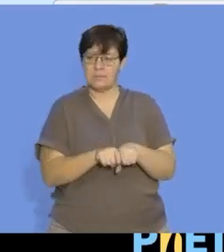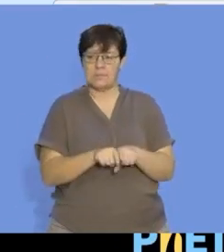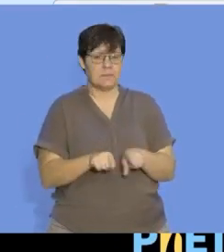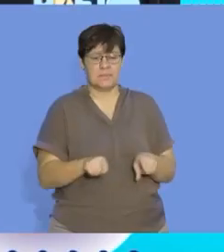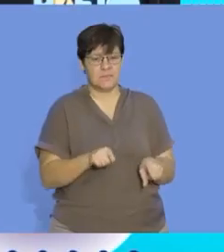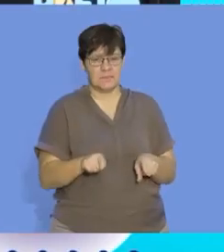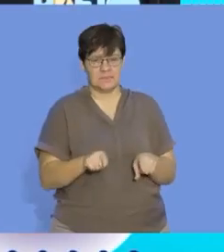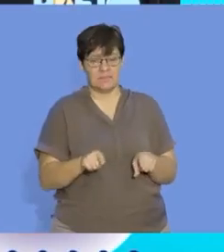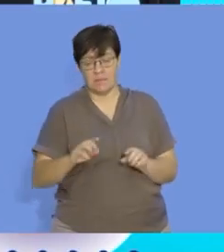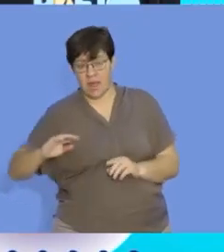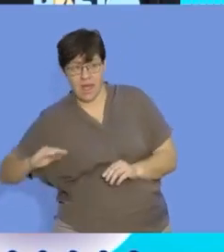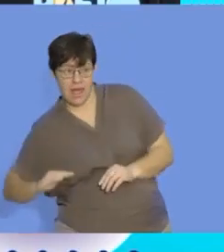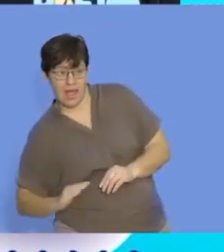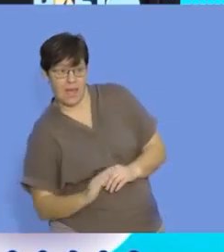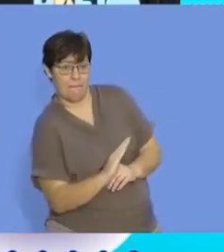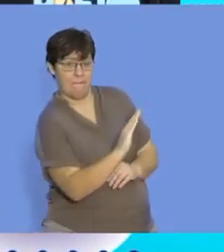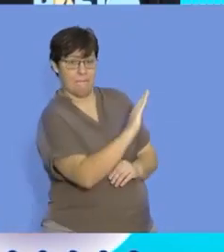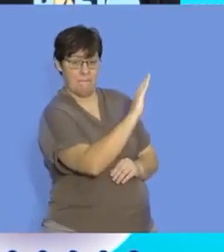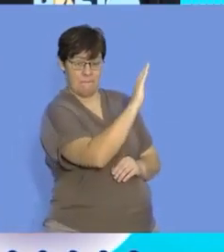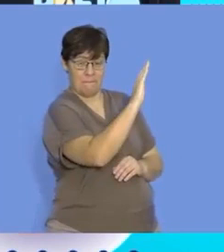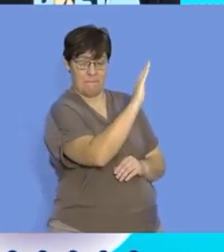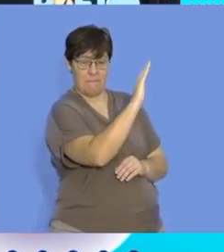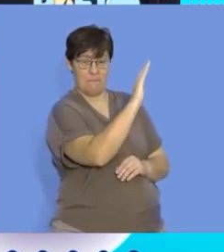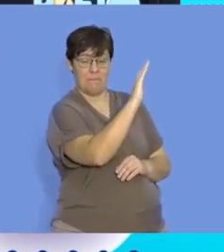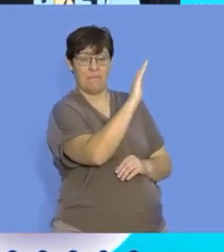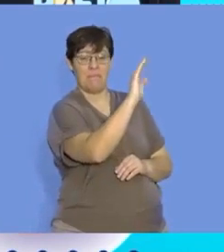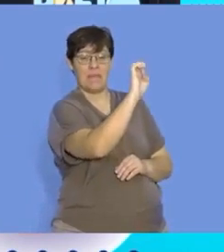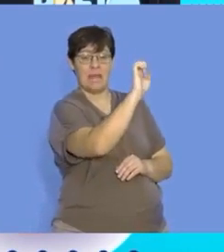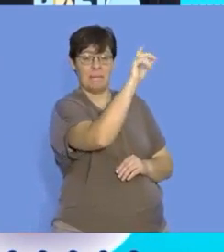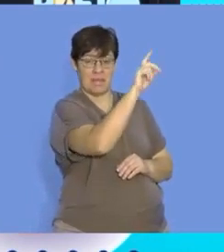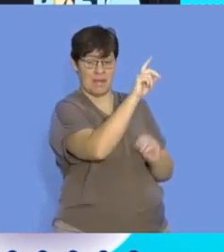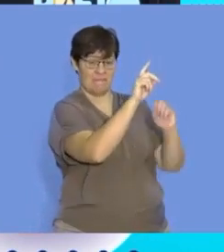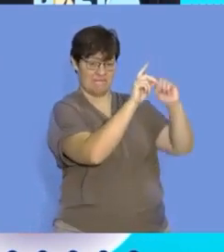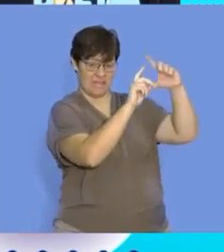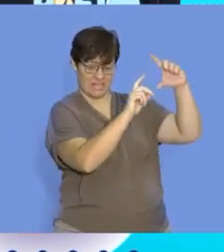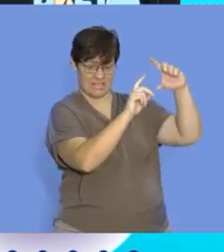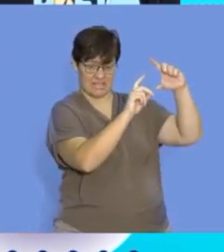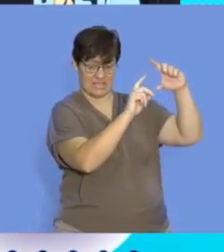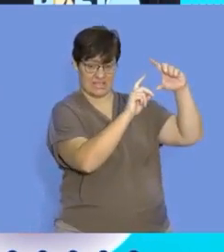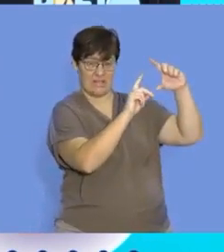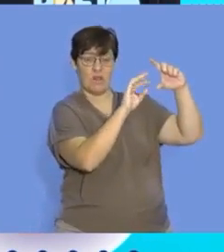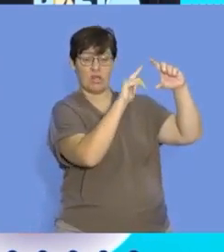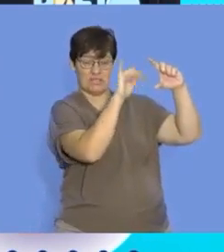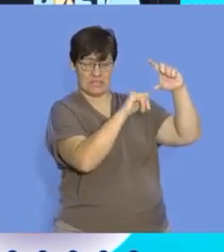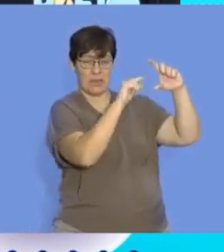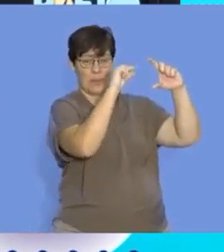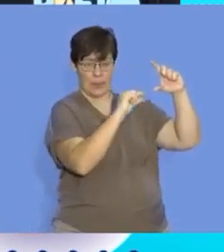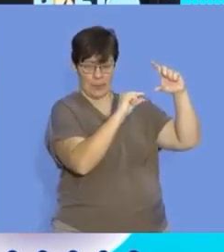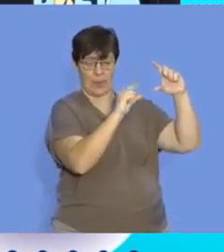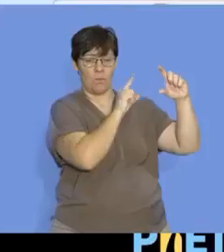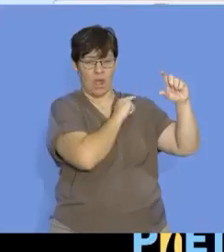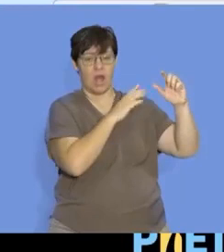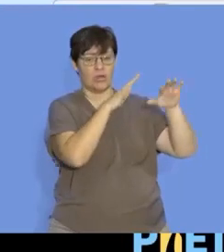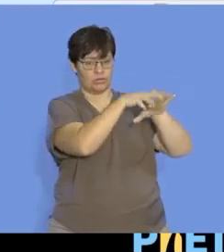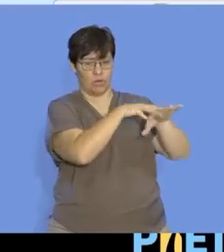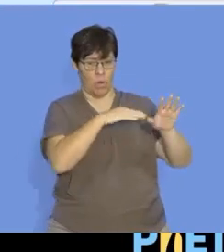But as it went higher, the potential got big. The velocity got small because it's slowing down.